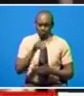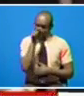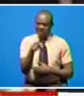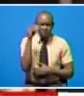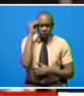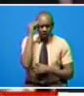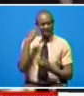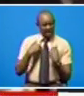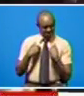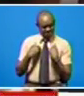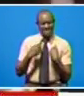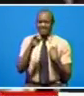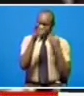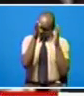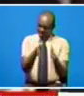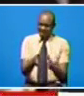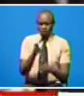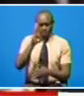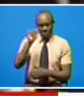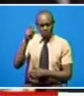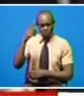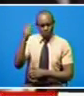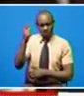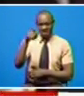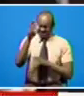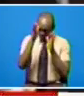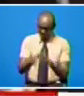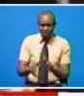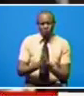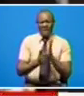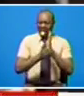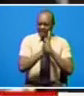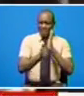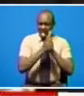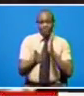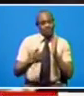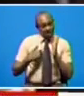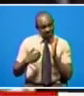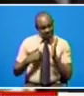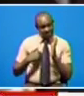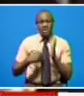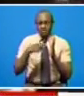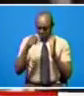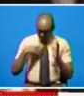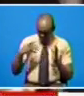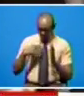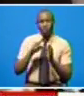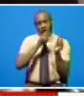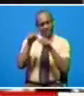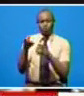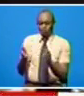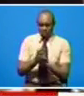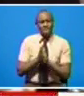knowledge, Biwott therefore became one of the most effective and dependable